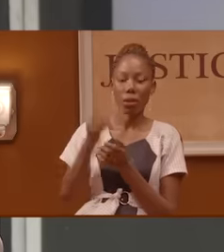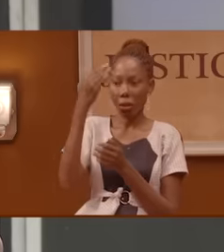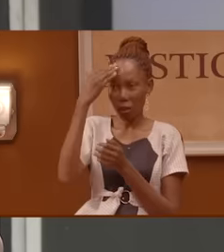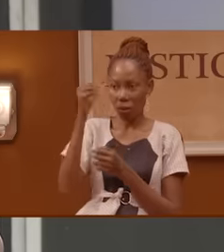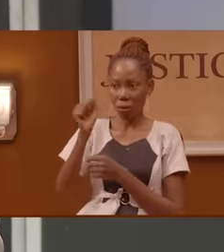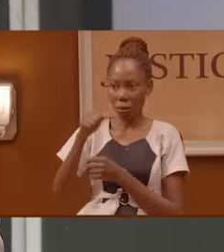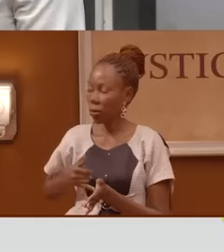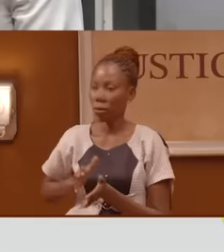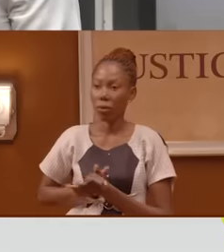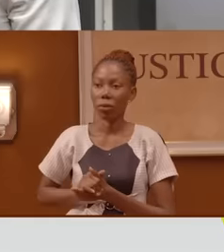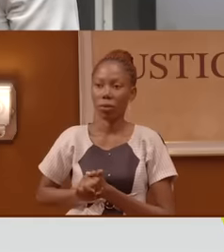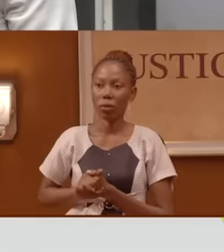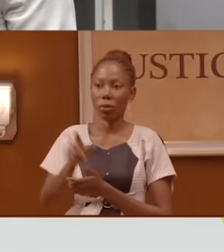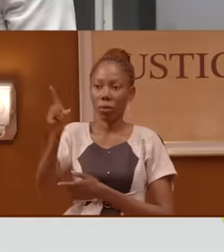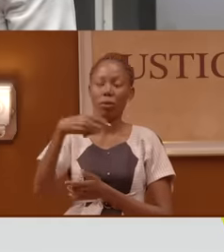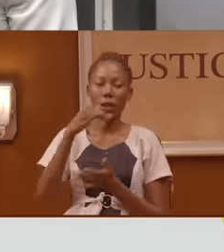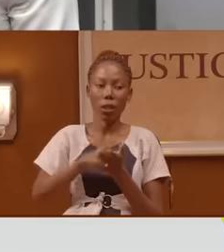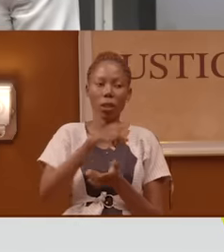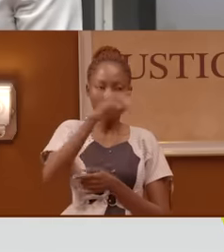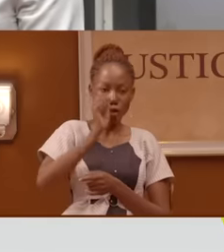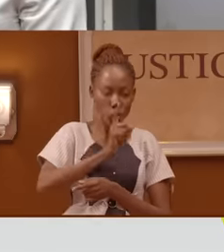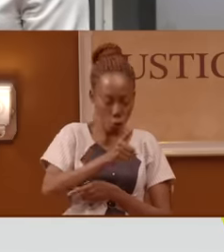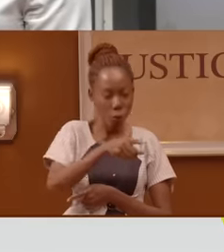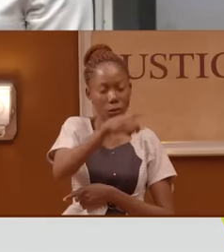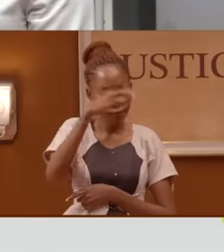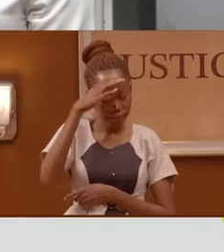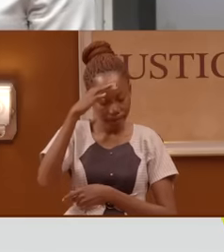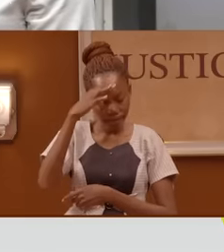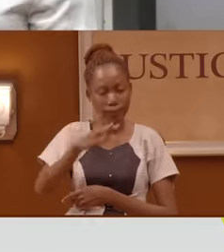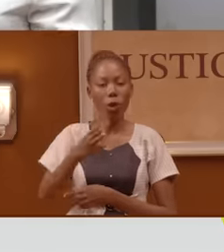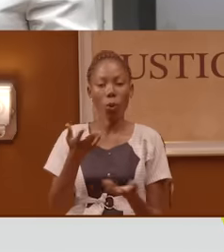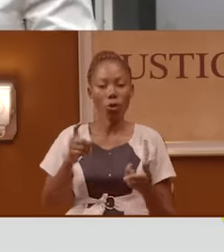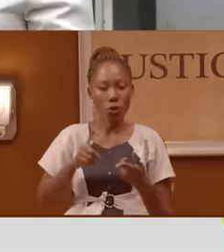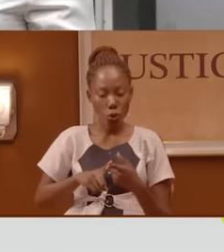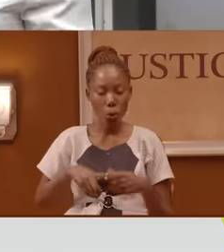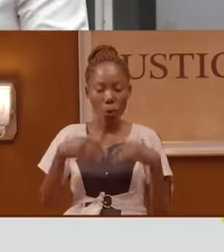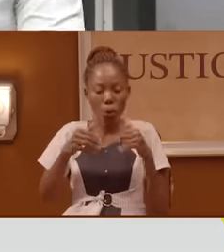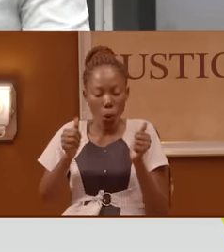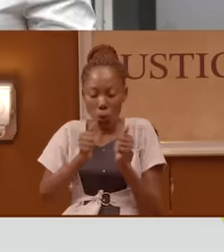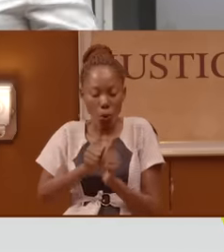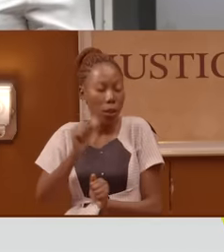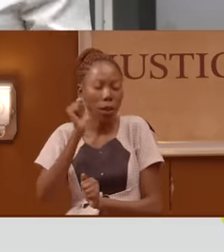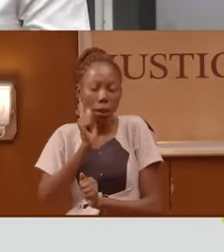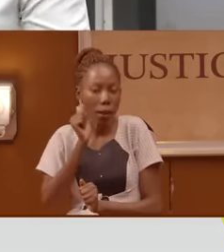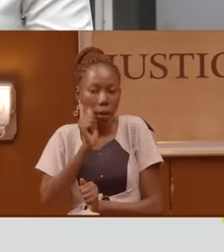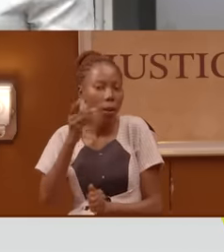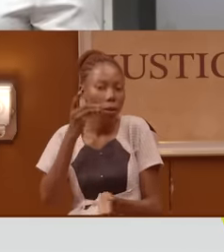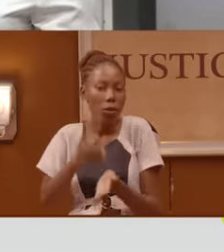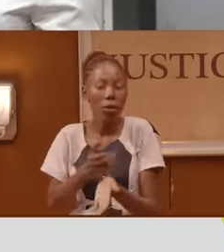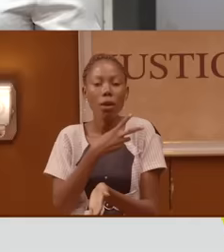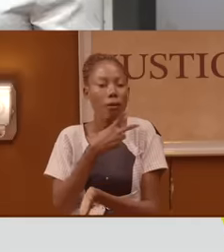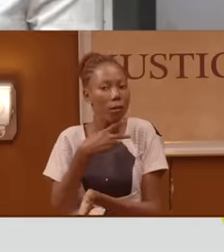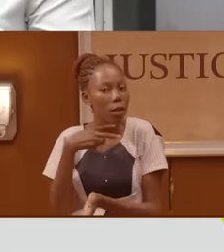him. He did that. And that was, in fact, the thing I said I cannot ever